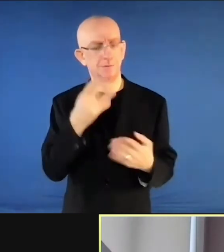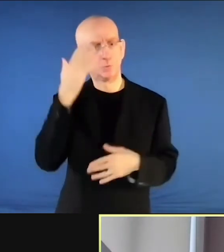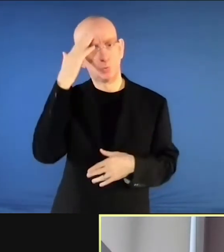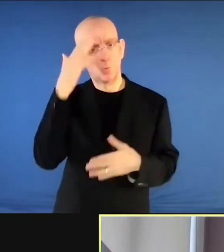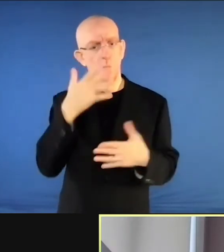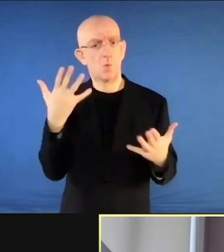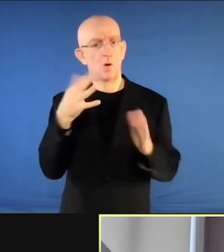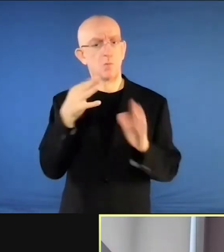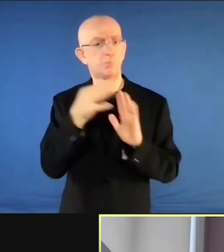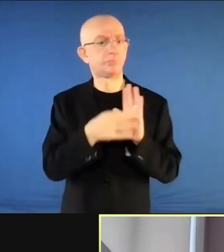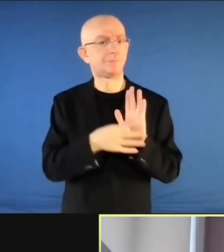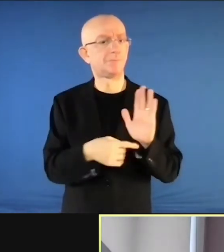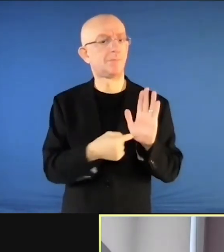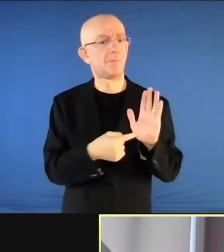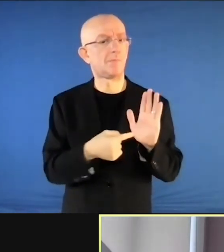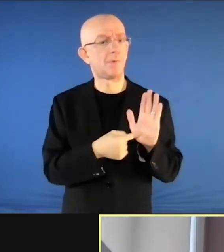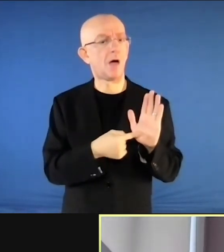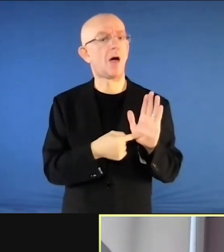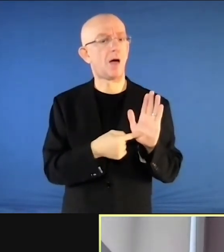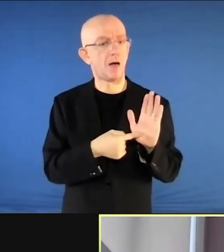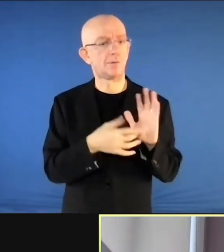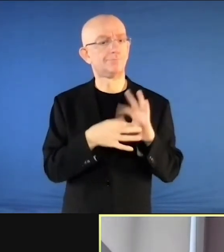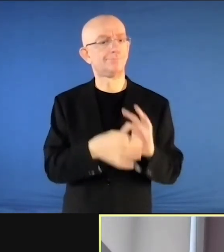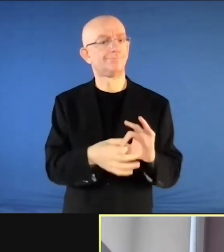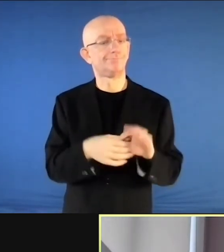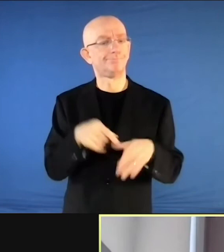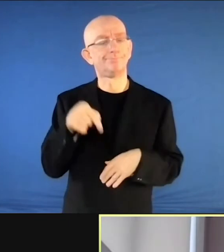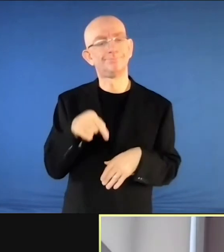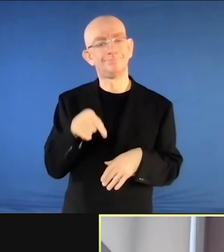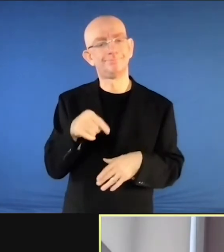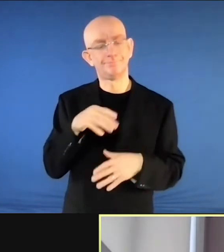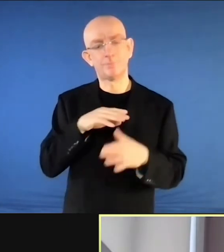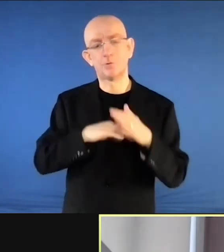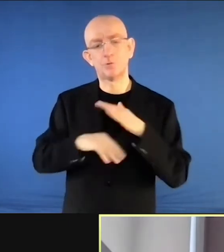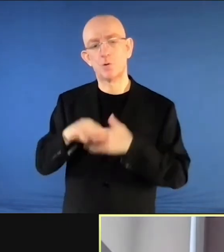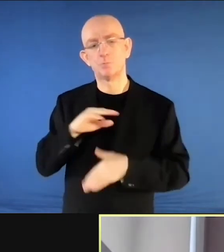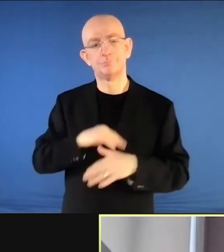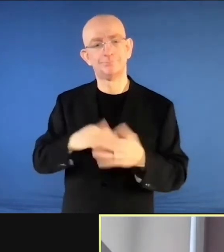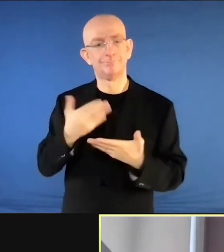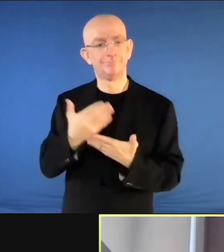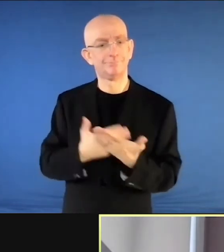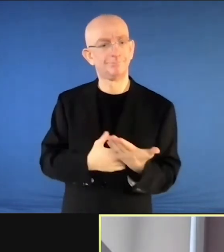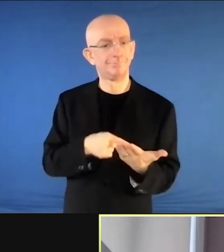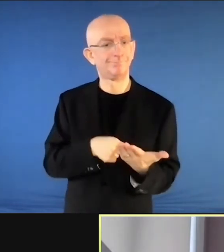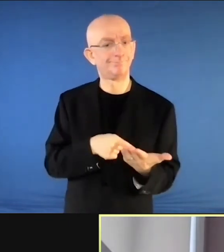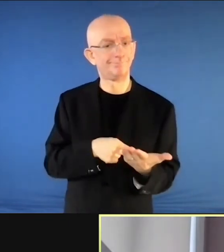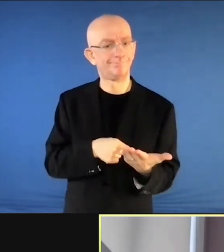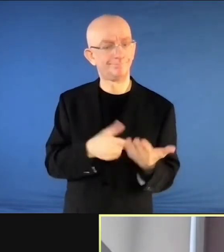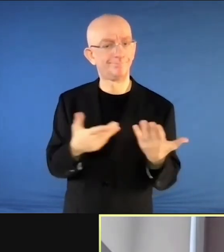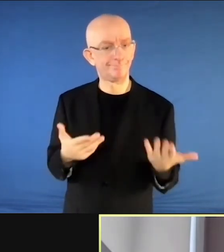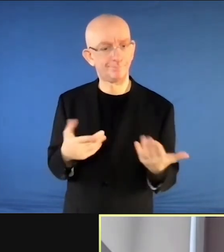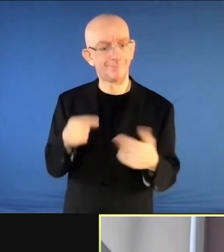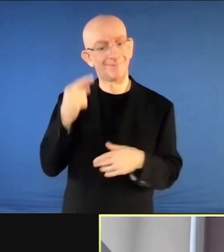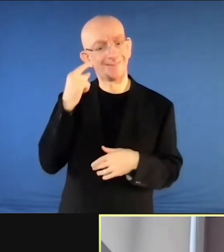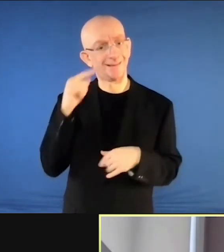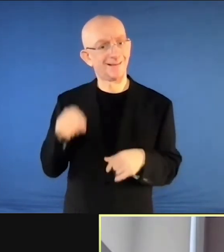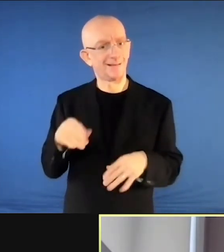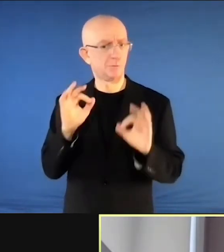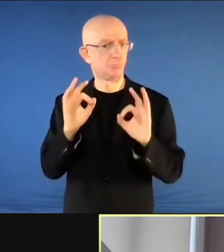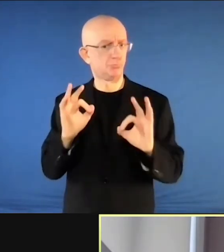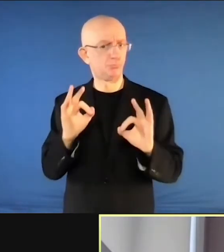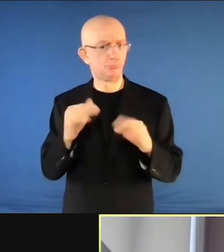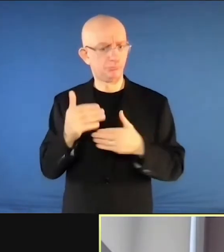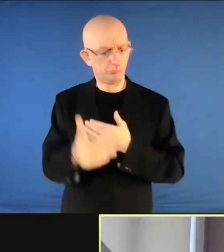are good steps, and the work is ongoing. And I would be happy to see